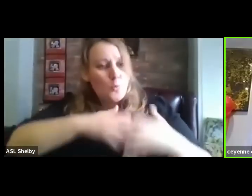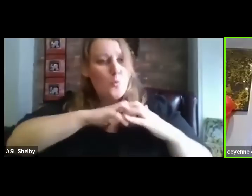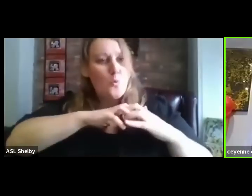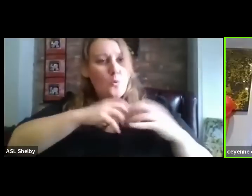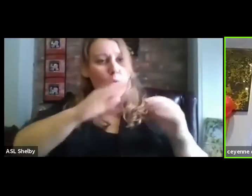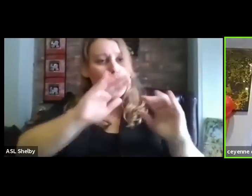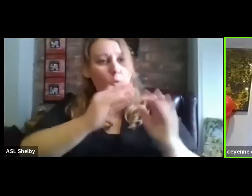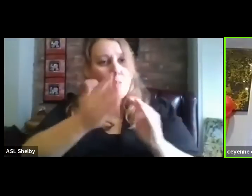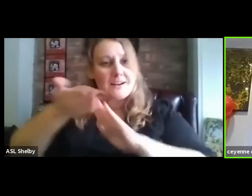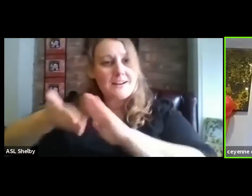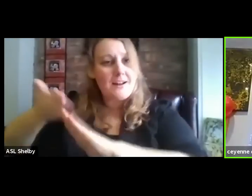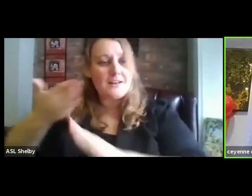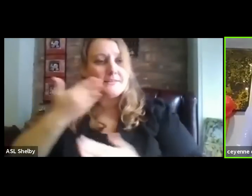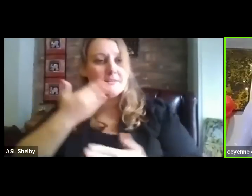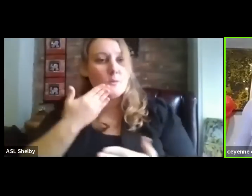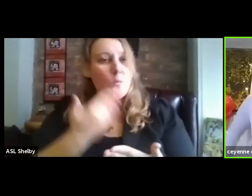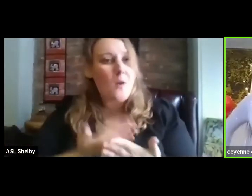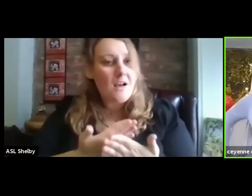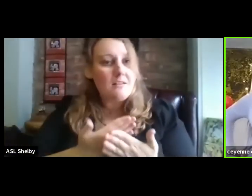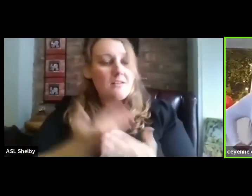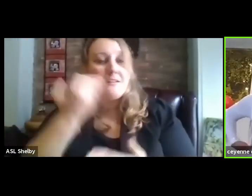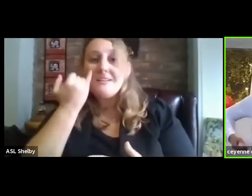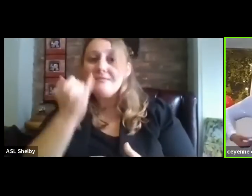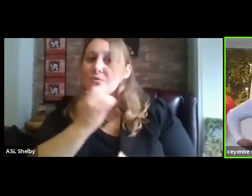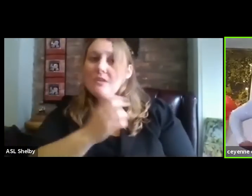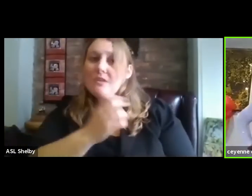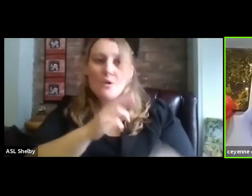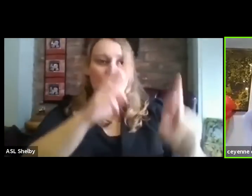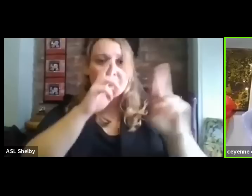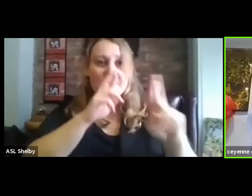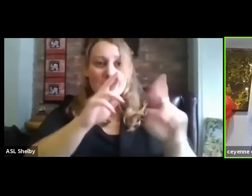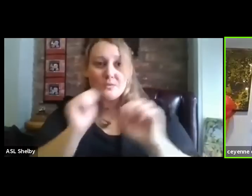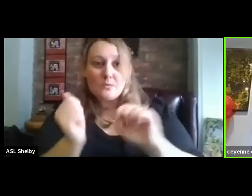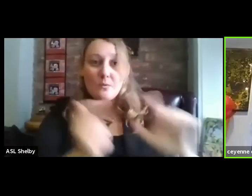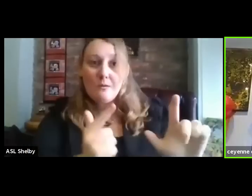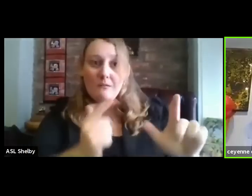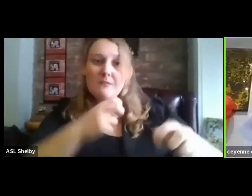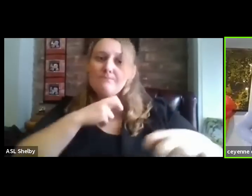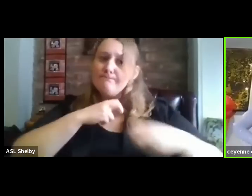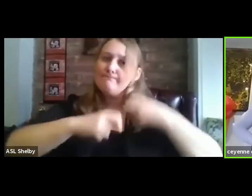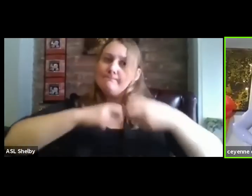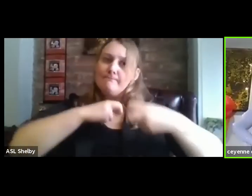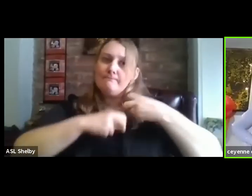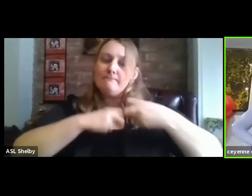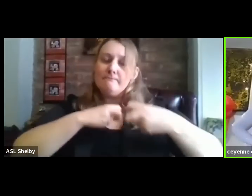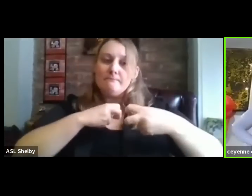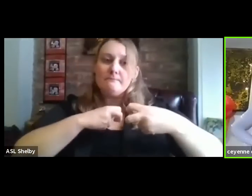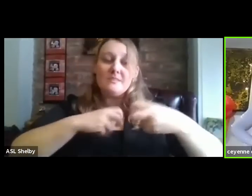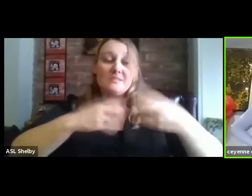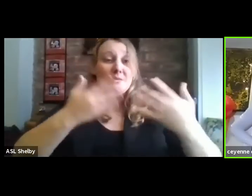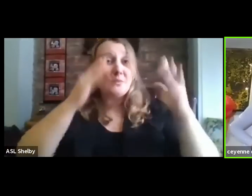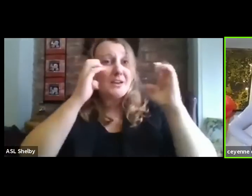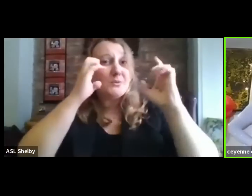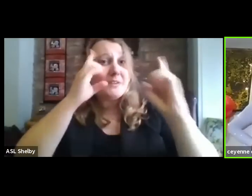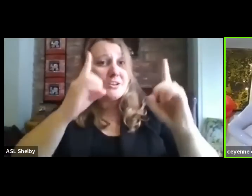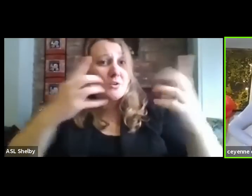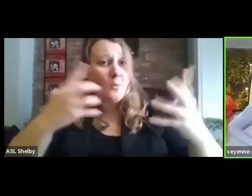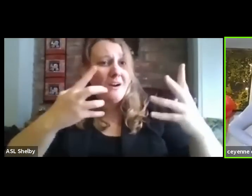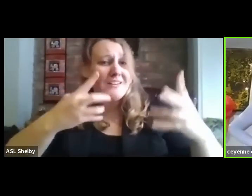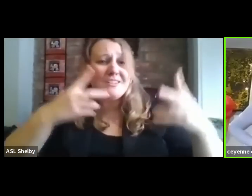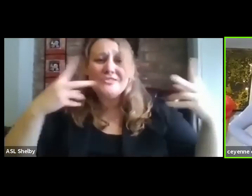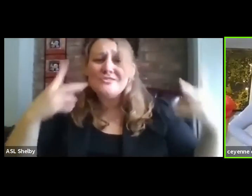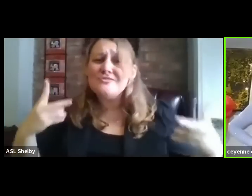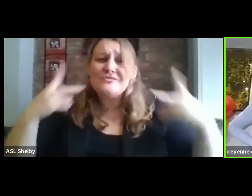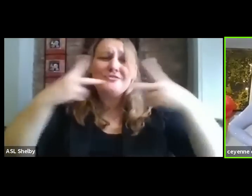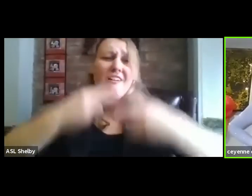your community, you fail. So here's a little education on doing right. Shut the fuck up. If you have